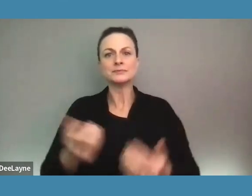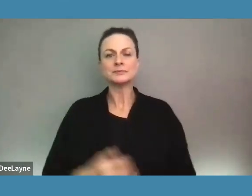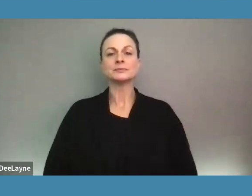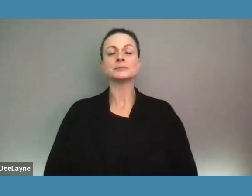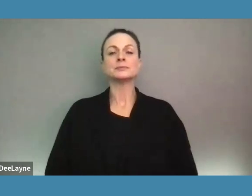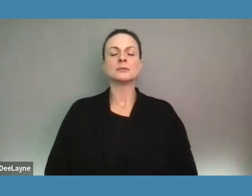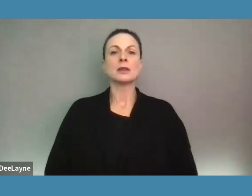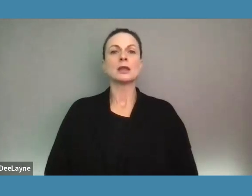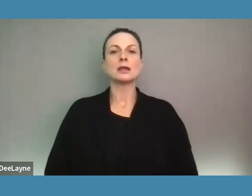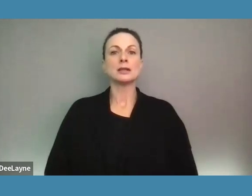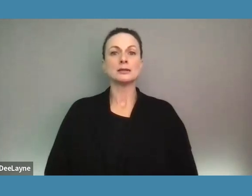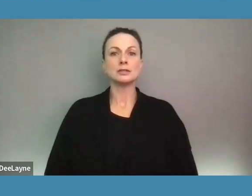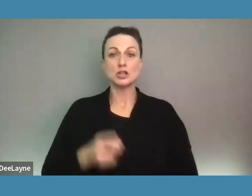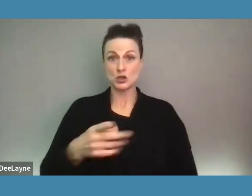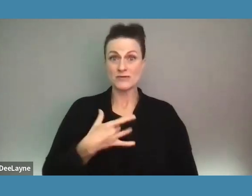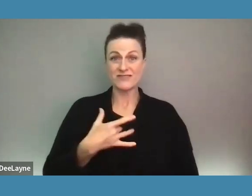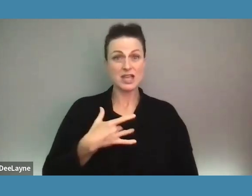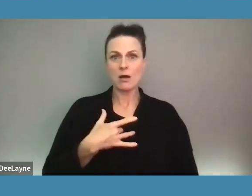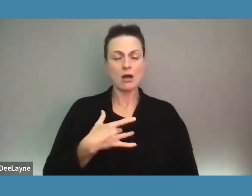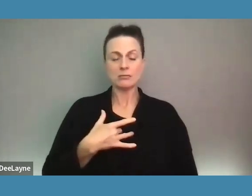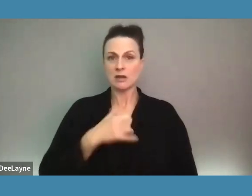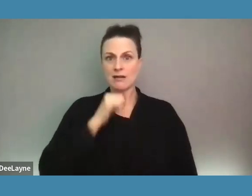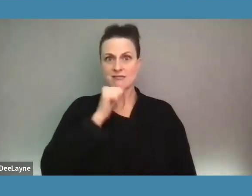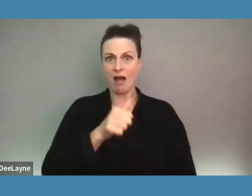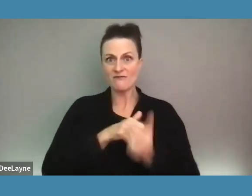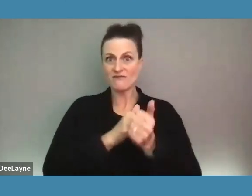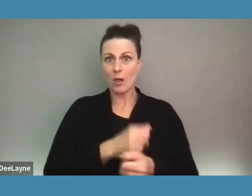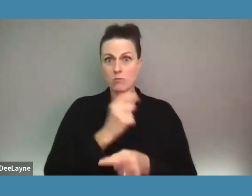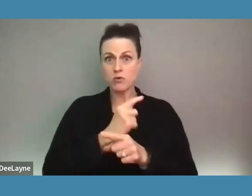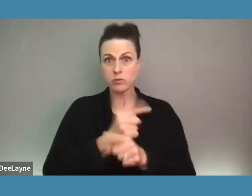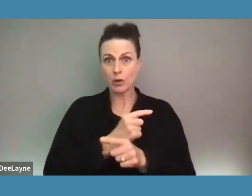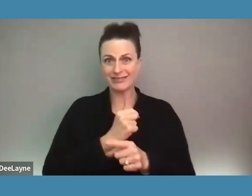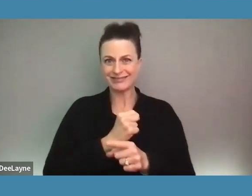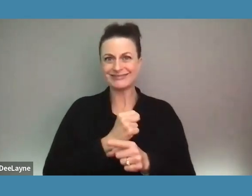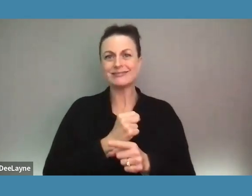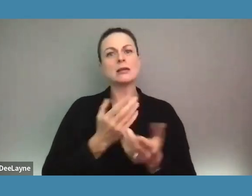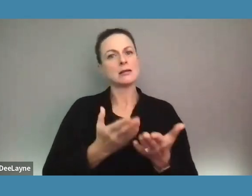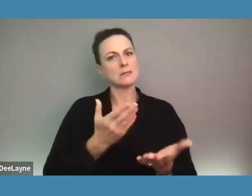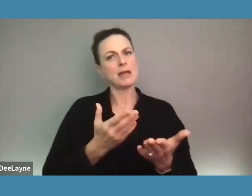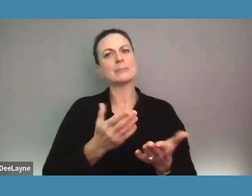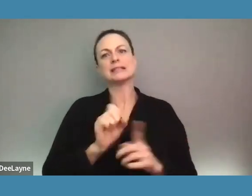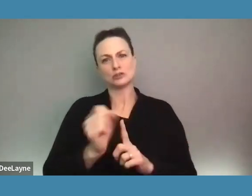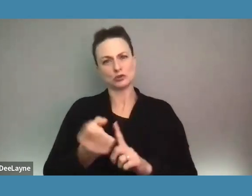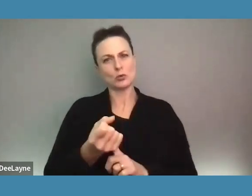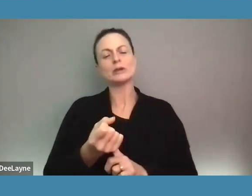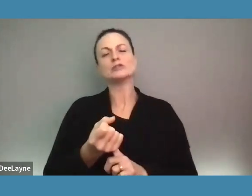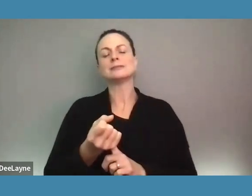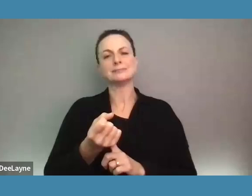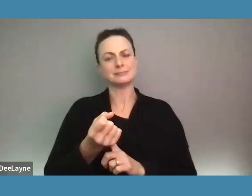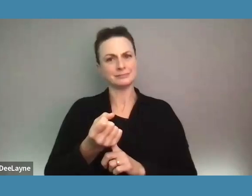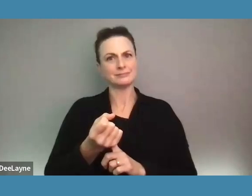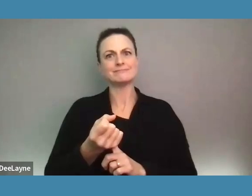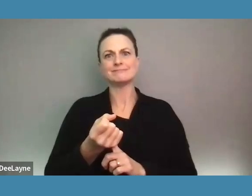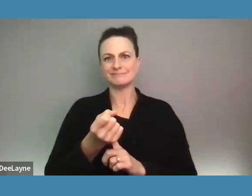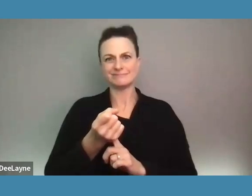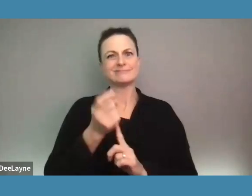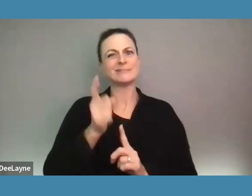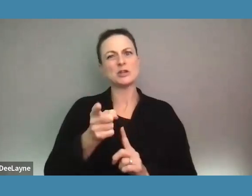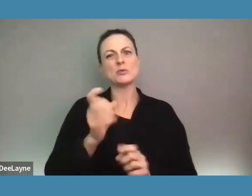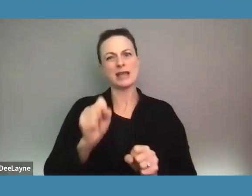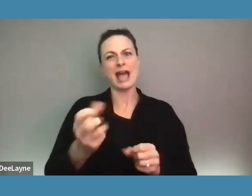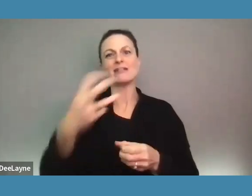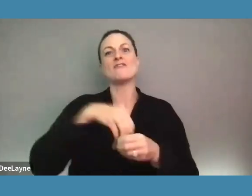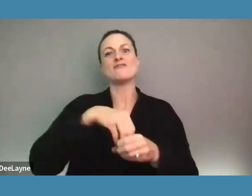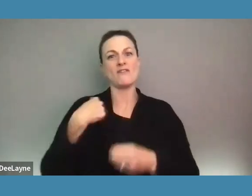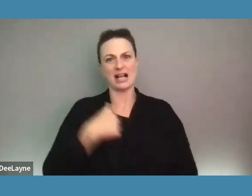they and you feel that they aren't being followed, that might be a situation where you're able to give us a call. But in